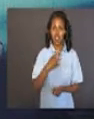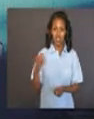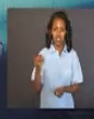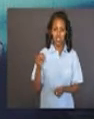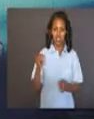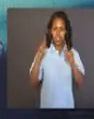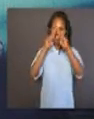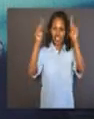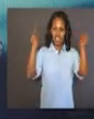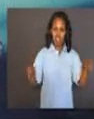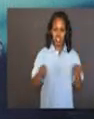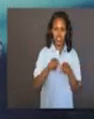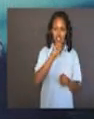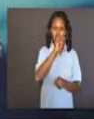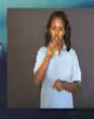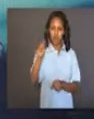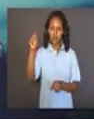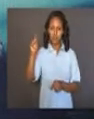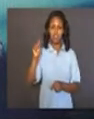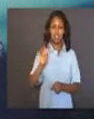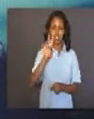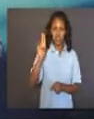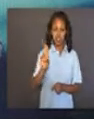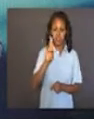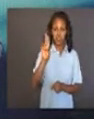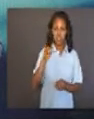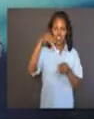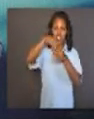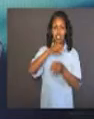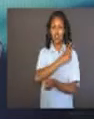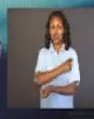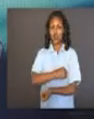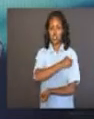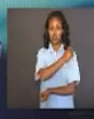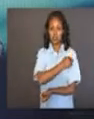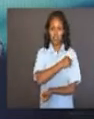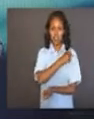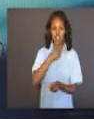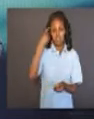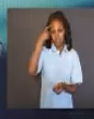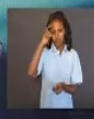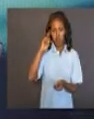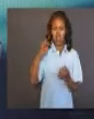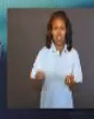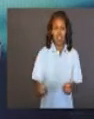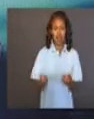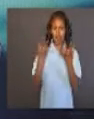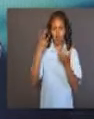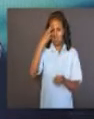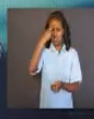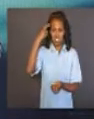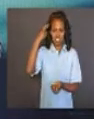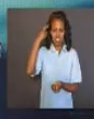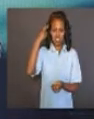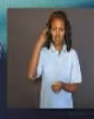An oscilloscope would be useful in a hospital for a number of